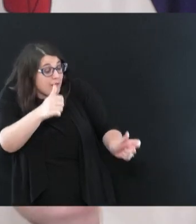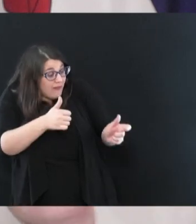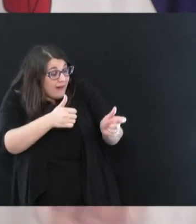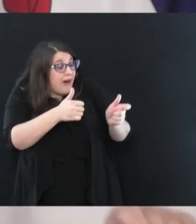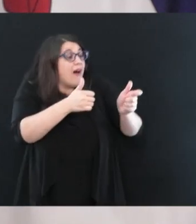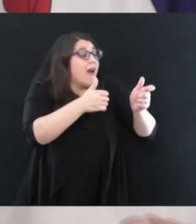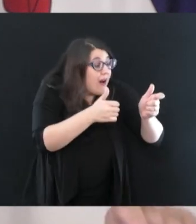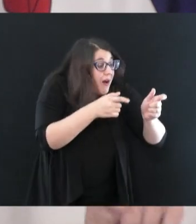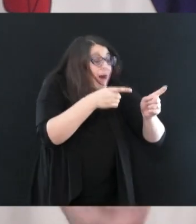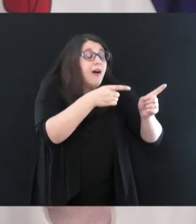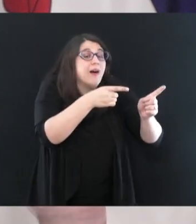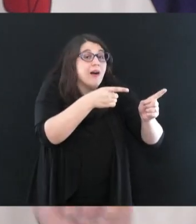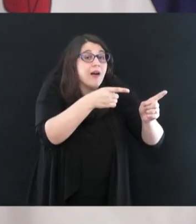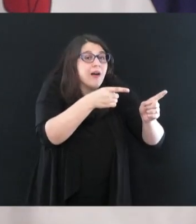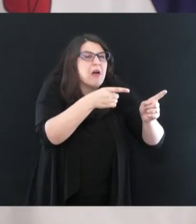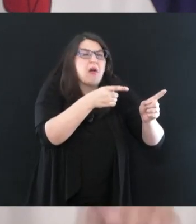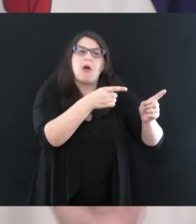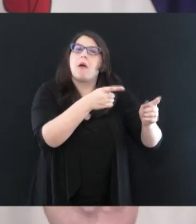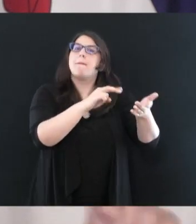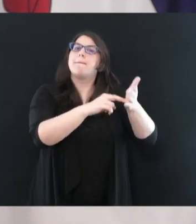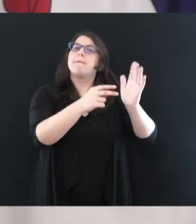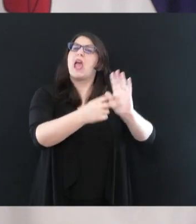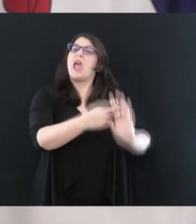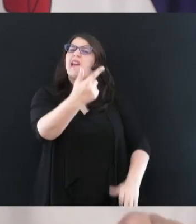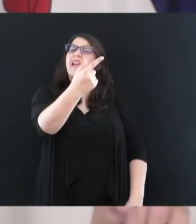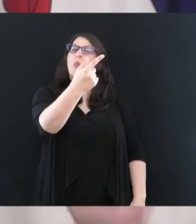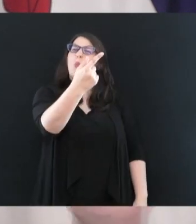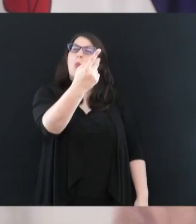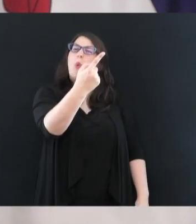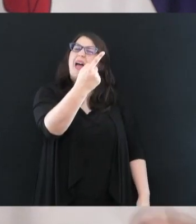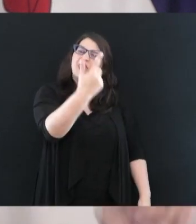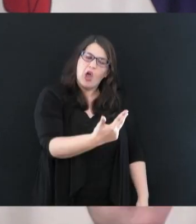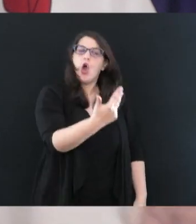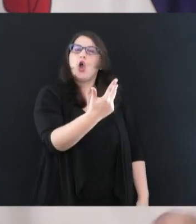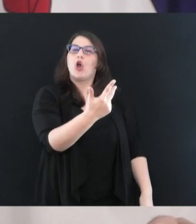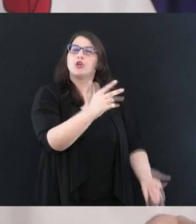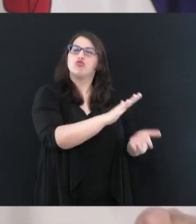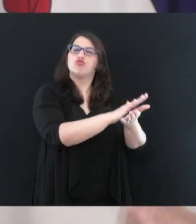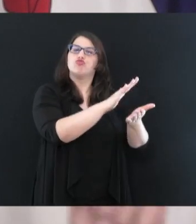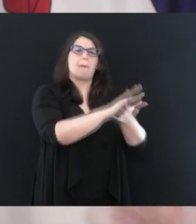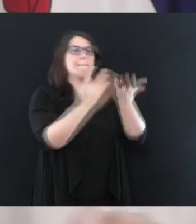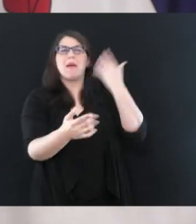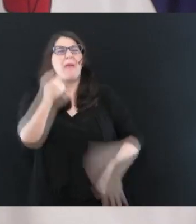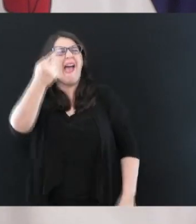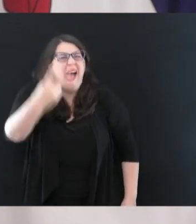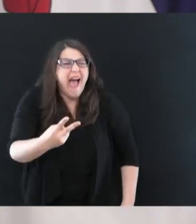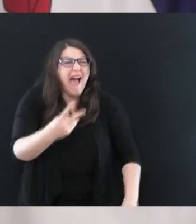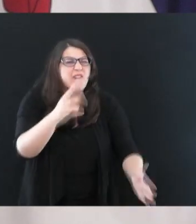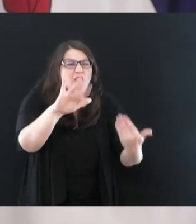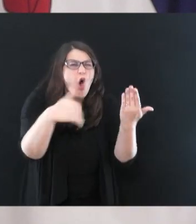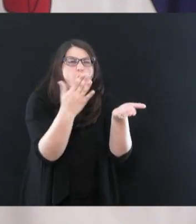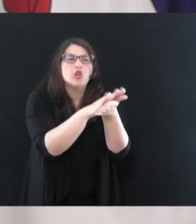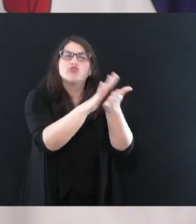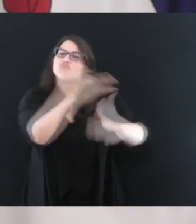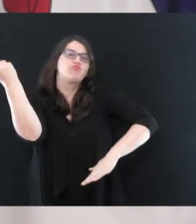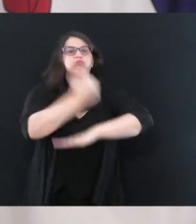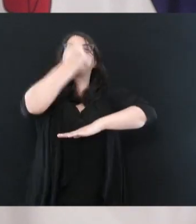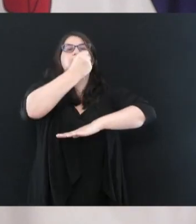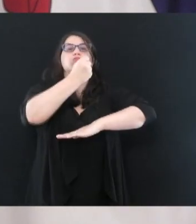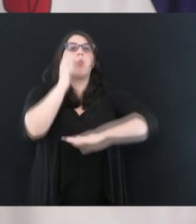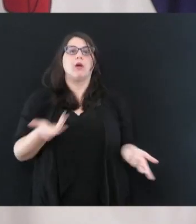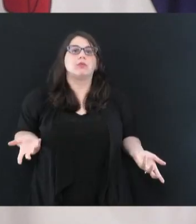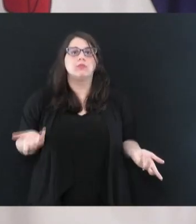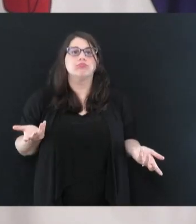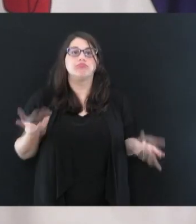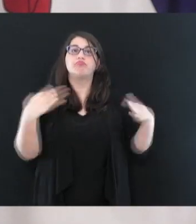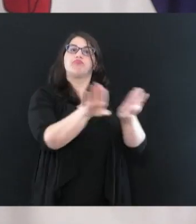have a third to a half of our schools and half of our state shut down right now.